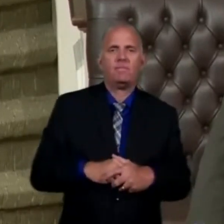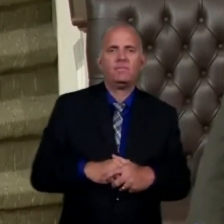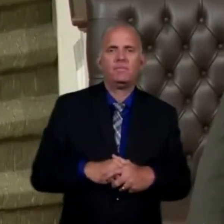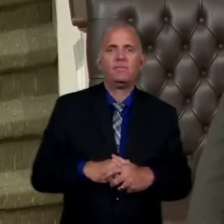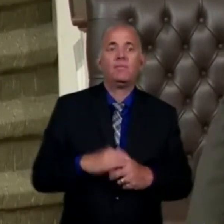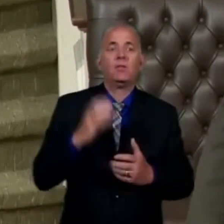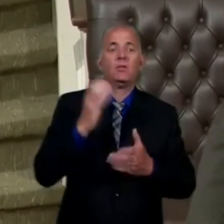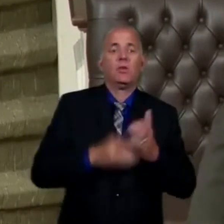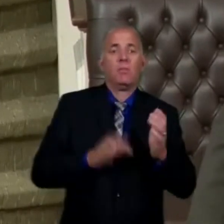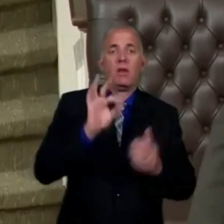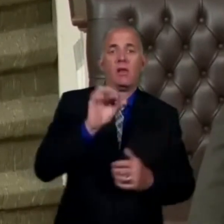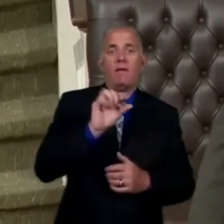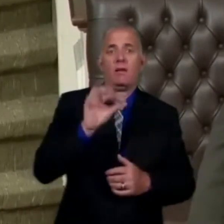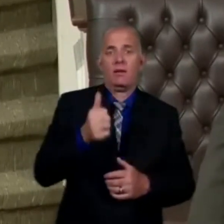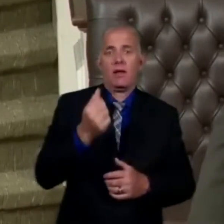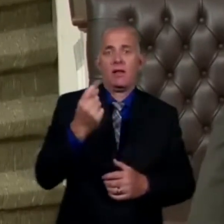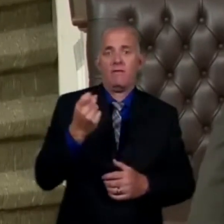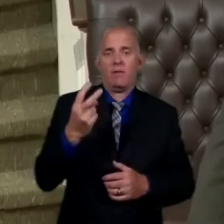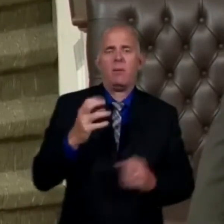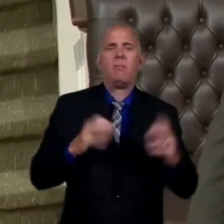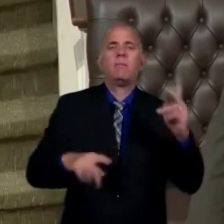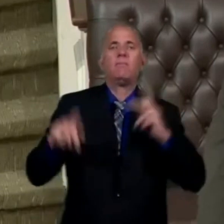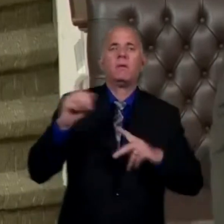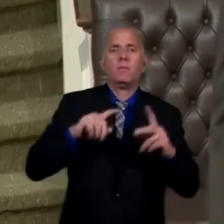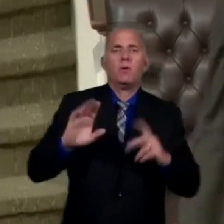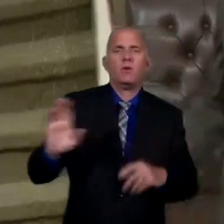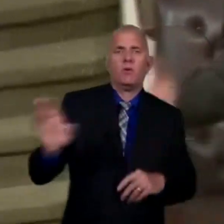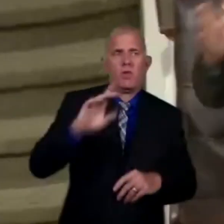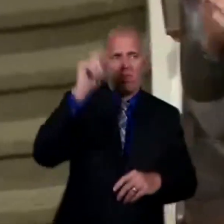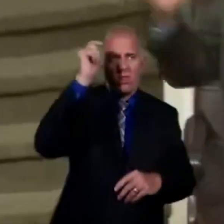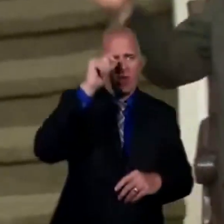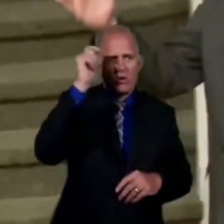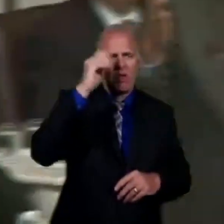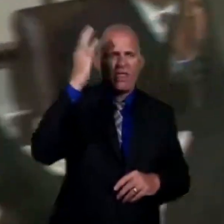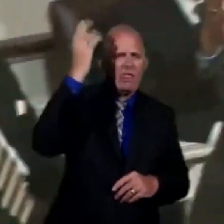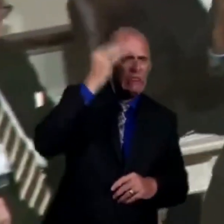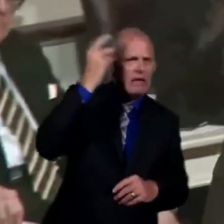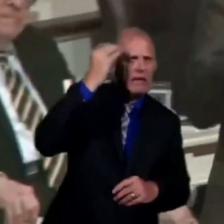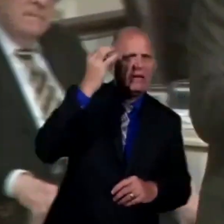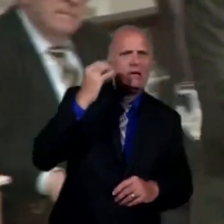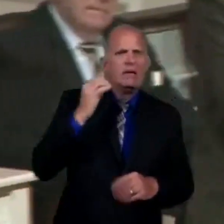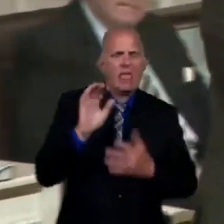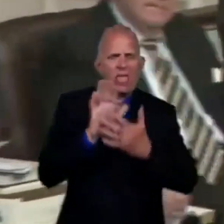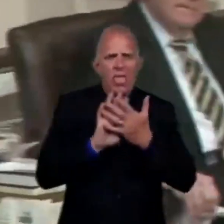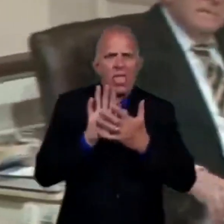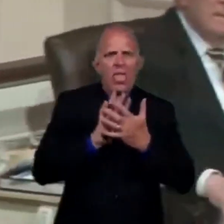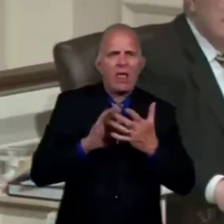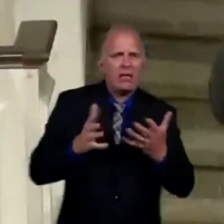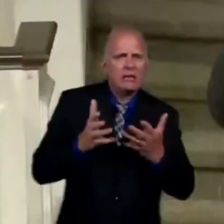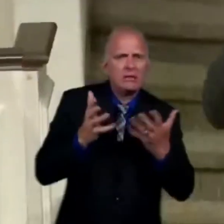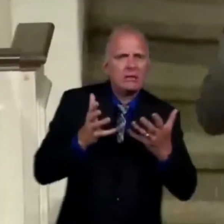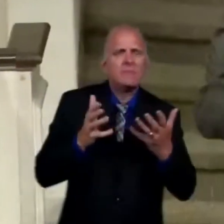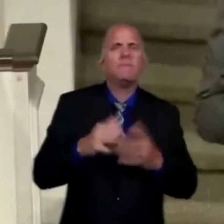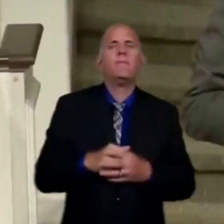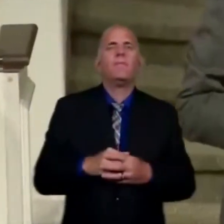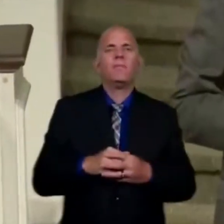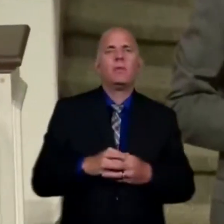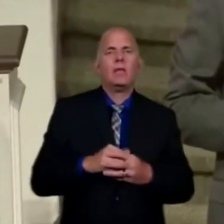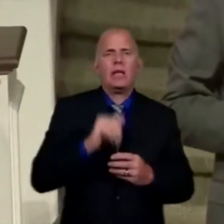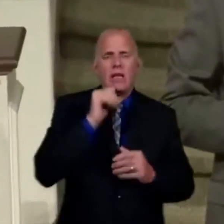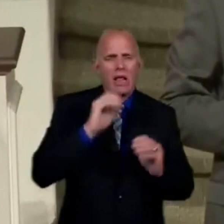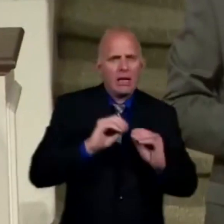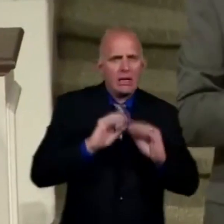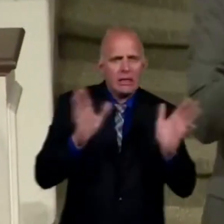10, 11, a lot of people's theology gets very skewed there, and they get a little bit squirrely in those